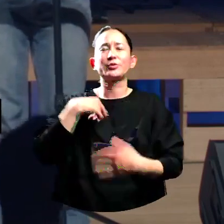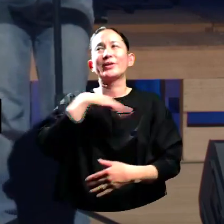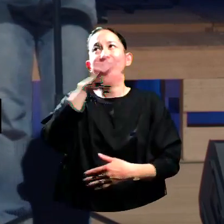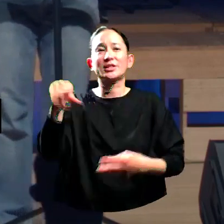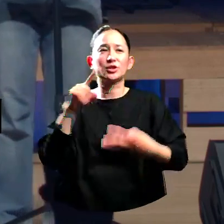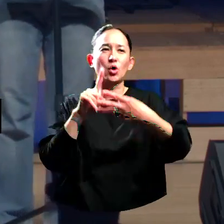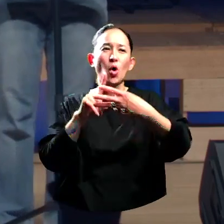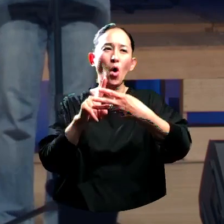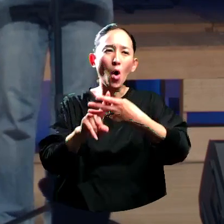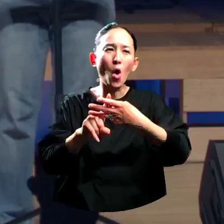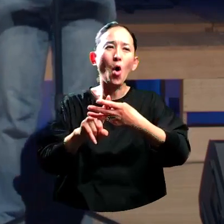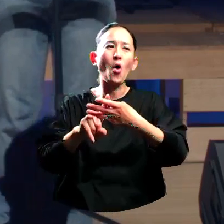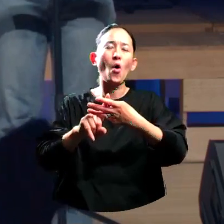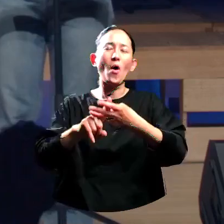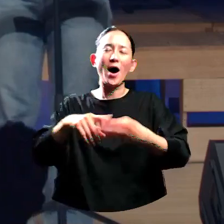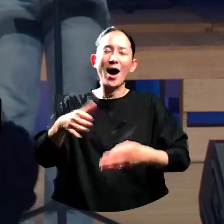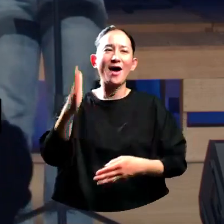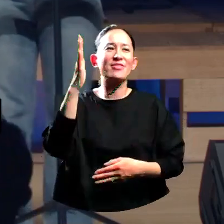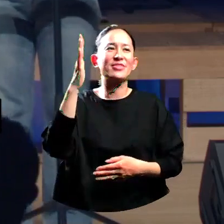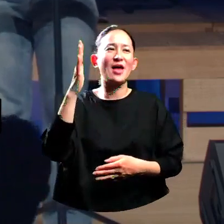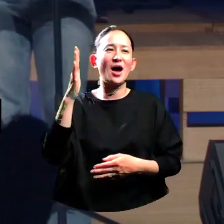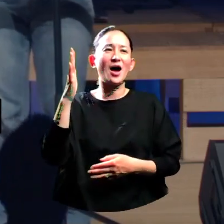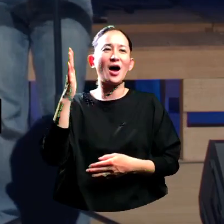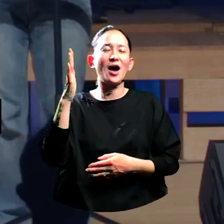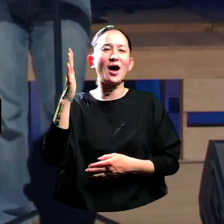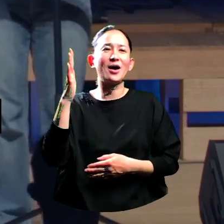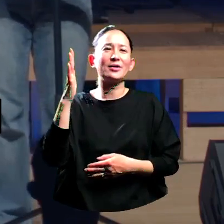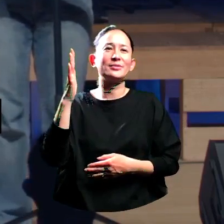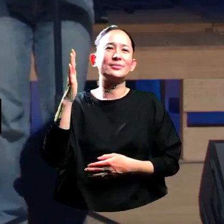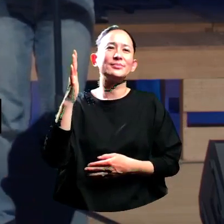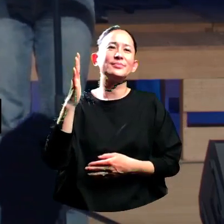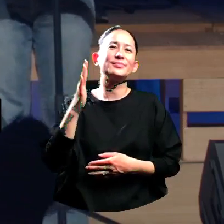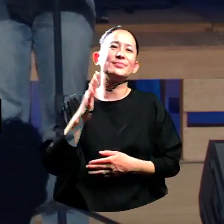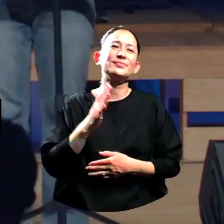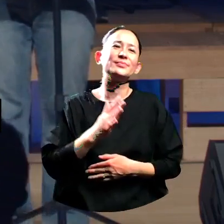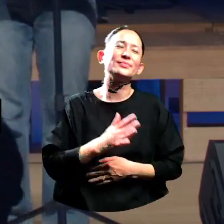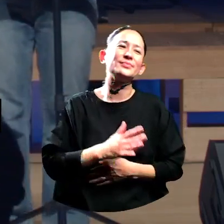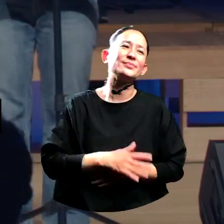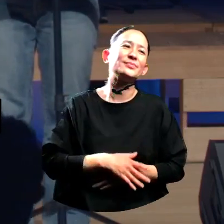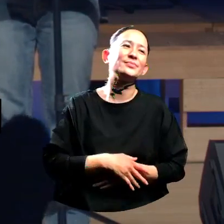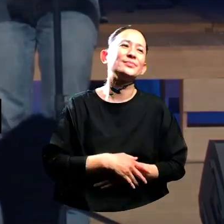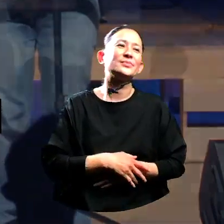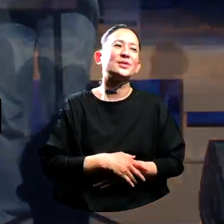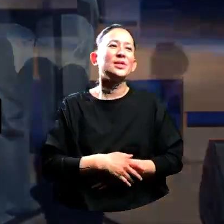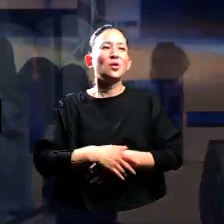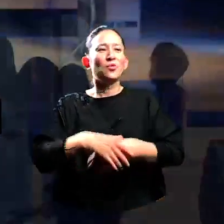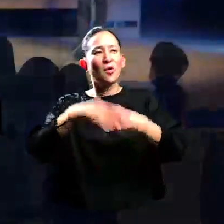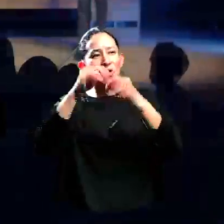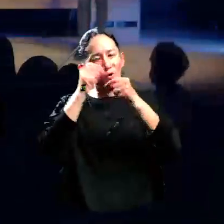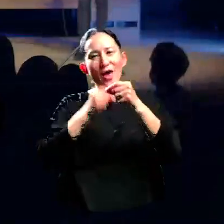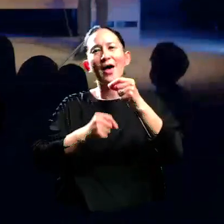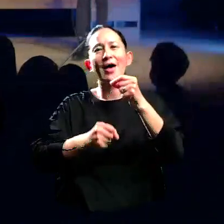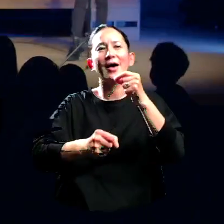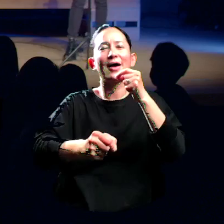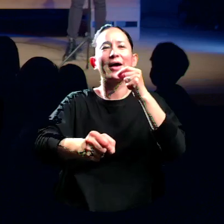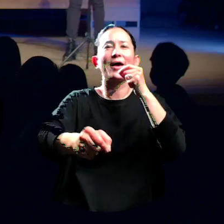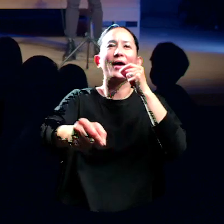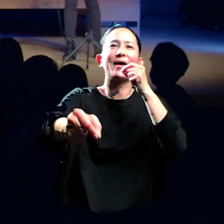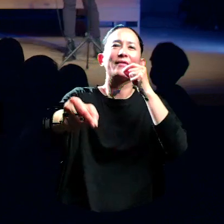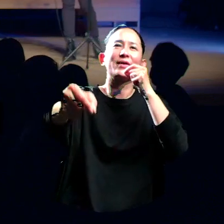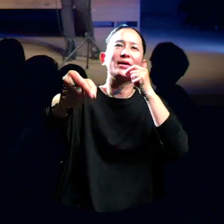resurrected King has rendered you defeated. Sing church forever.